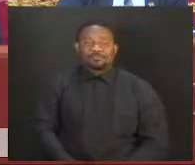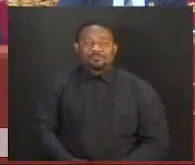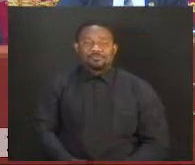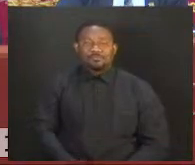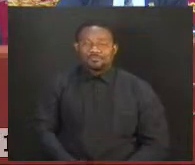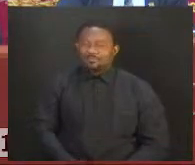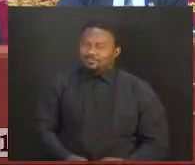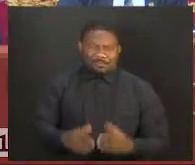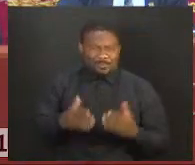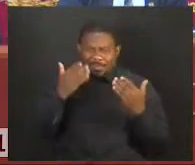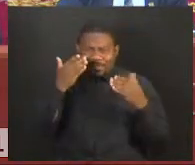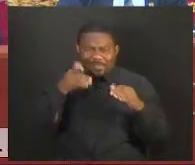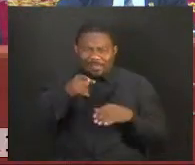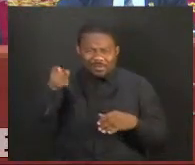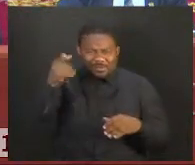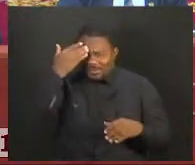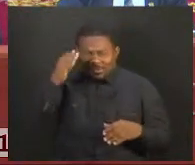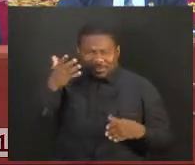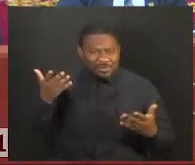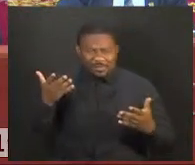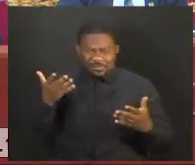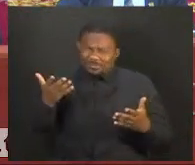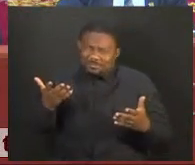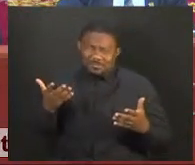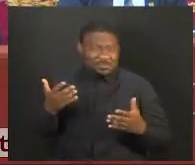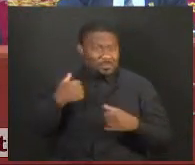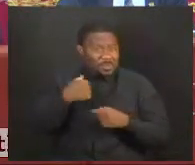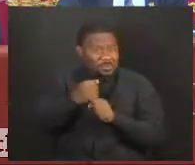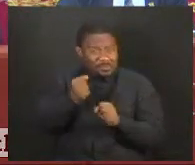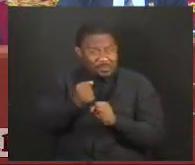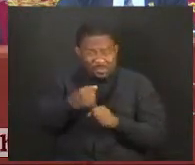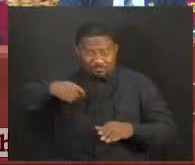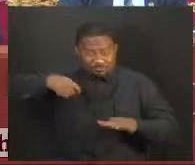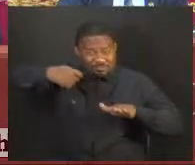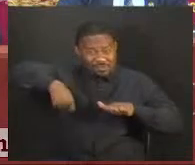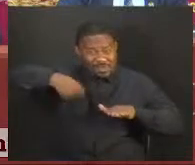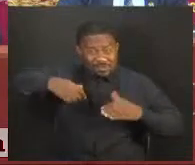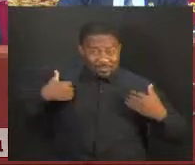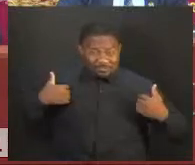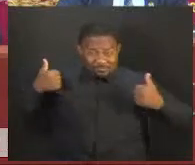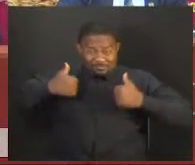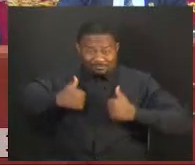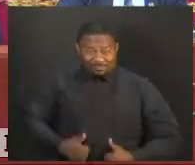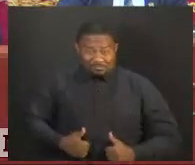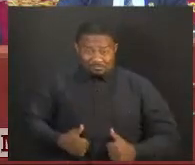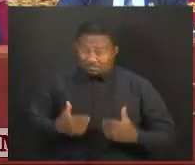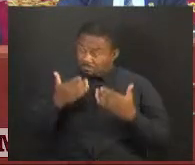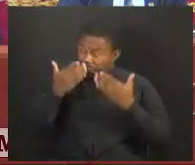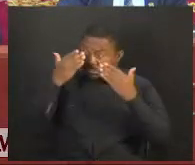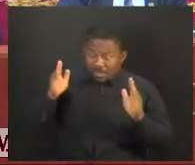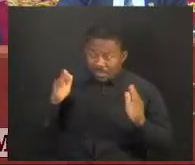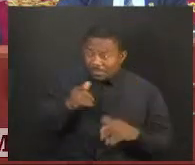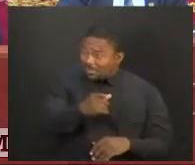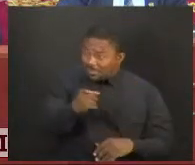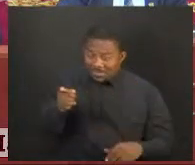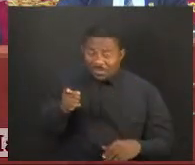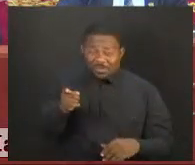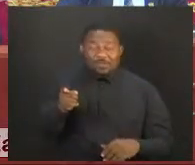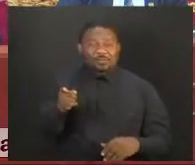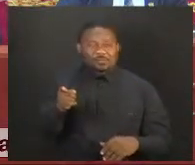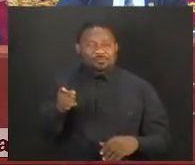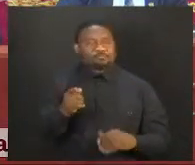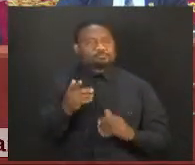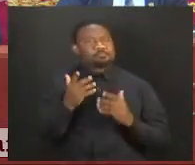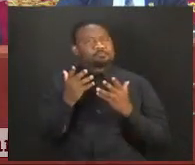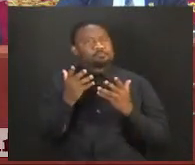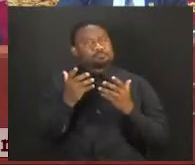don't know that in Ghana we sew suit. Right Honorable Speaker, I would like to first